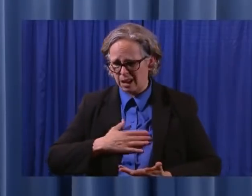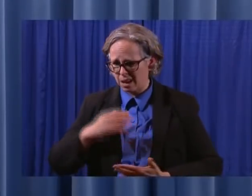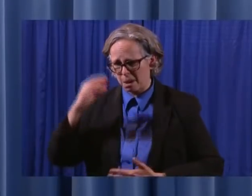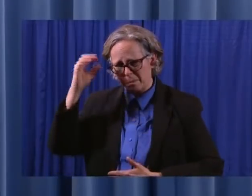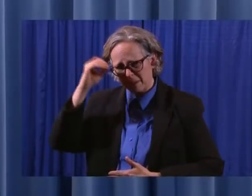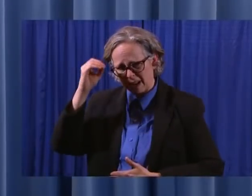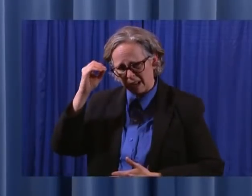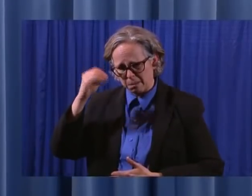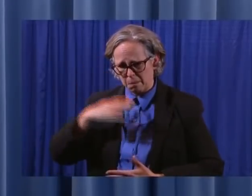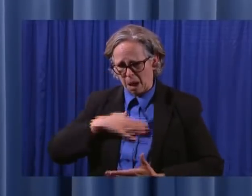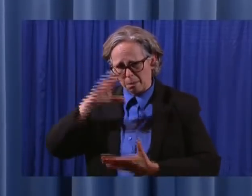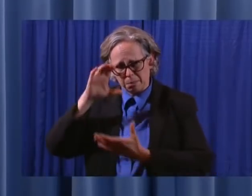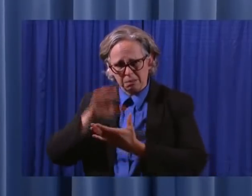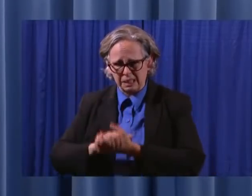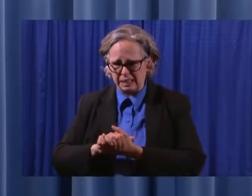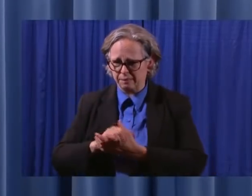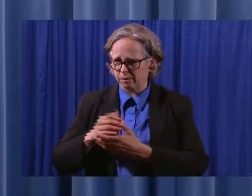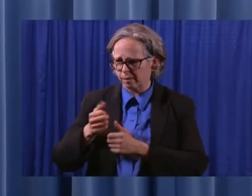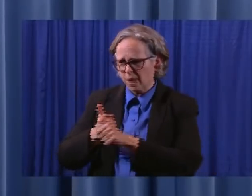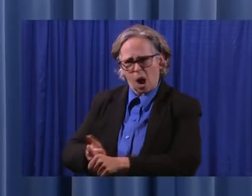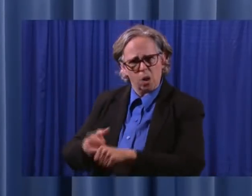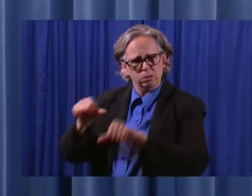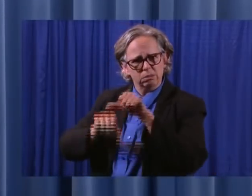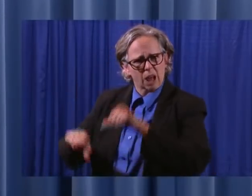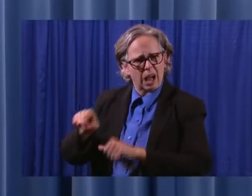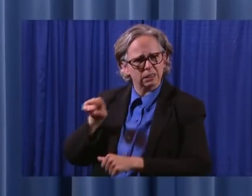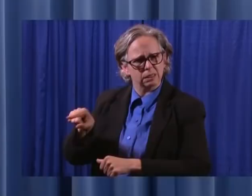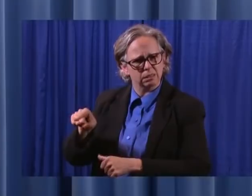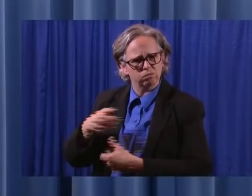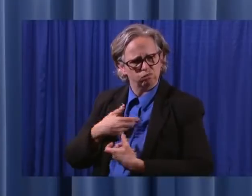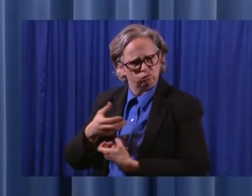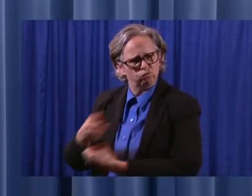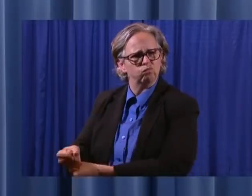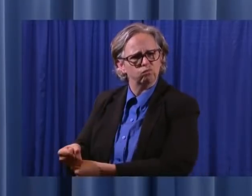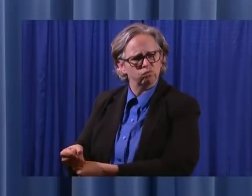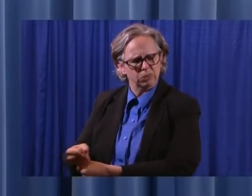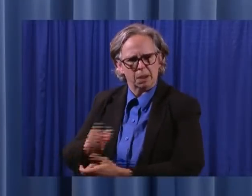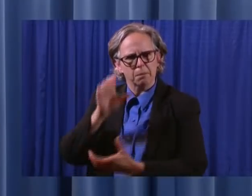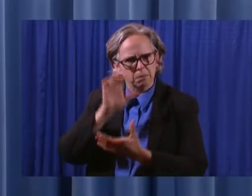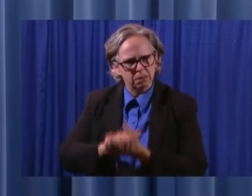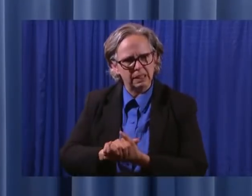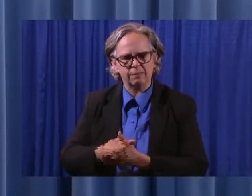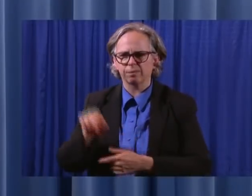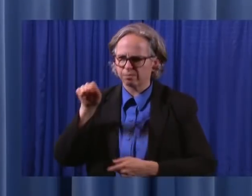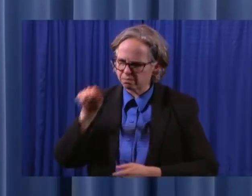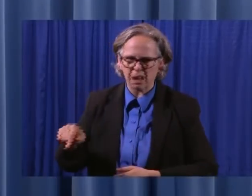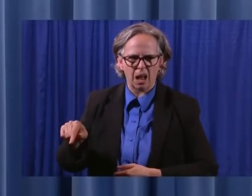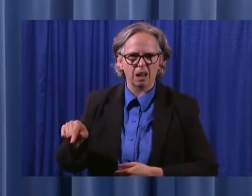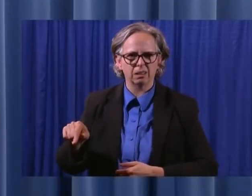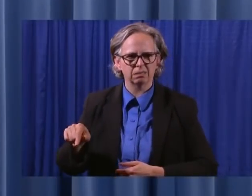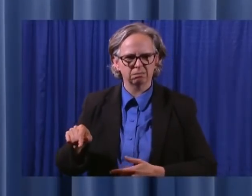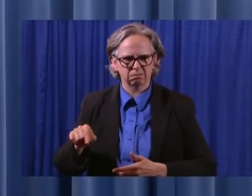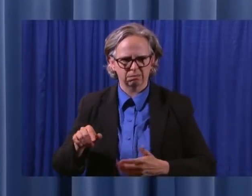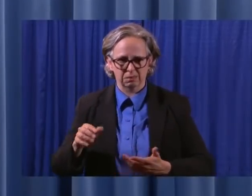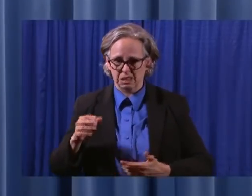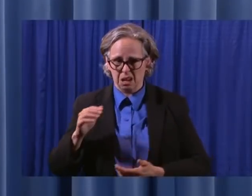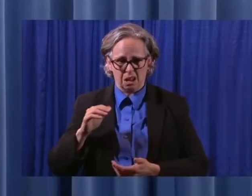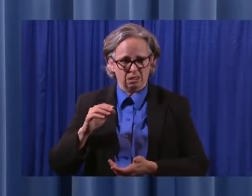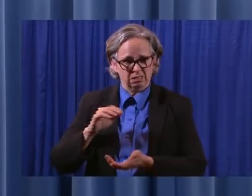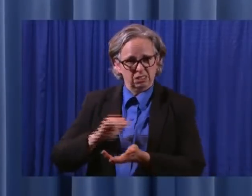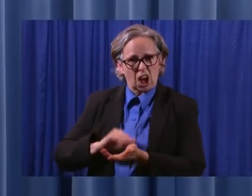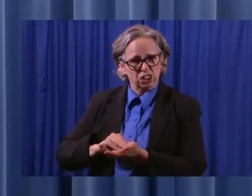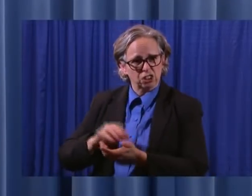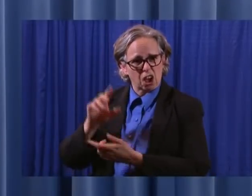science says. And as Dr. Lofgren just said, if we're going to get through this, and this